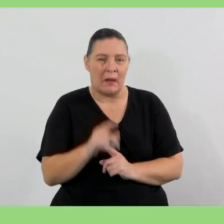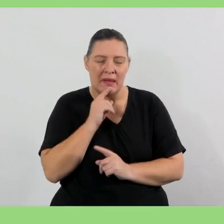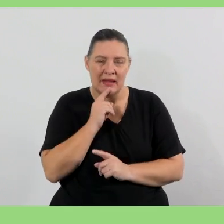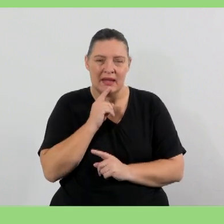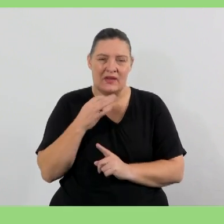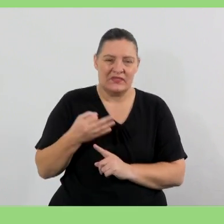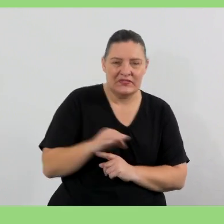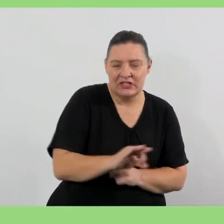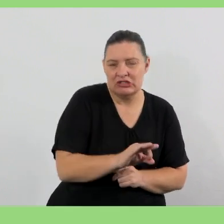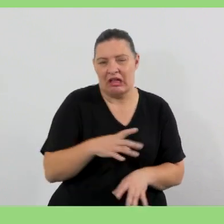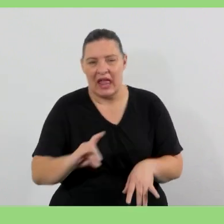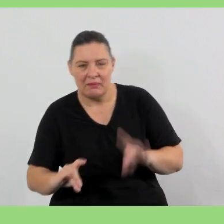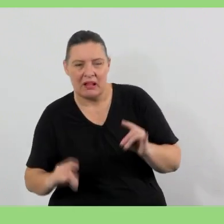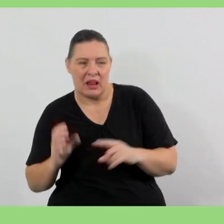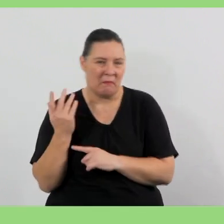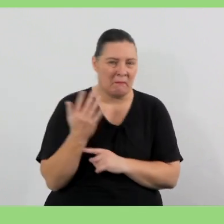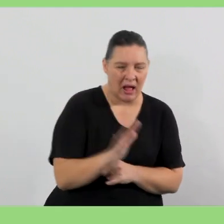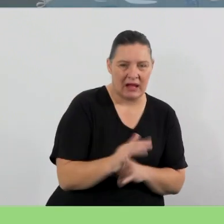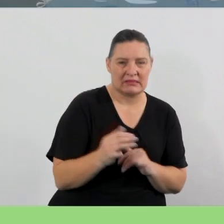aquatic plants and animals.